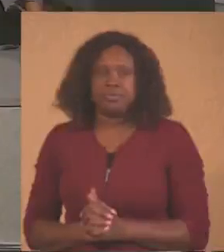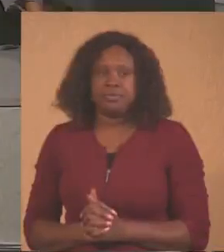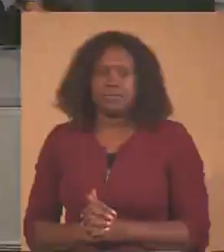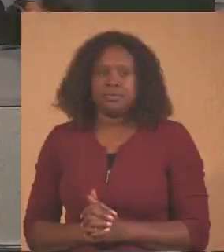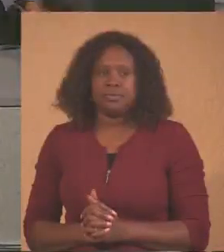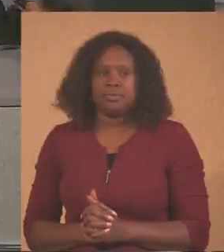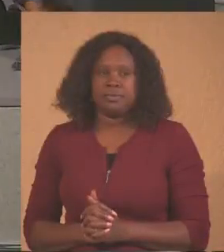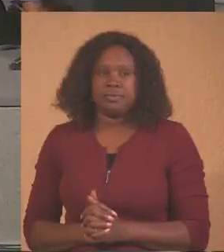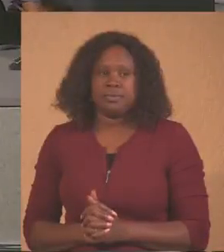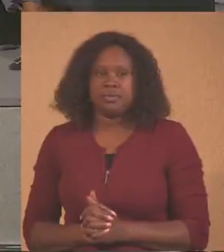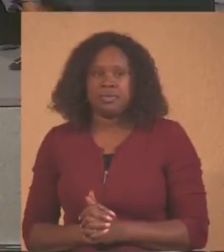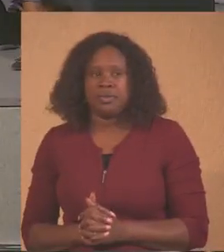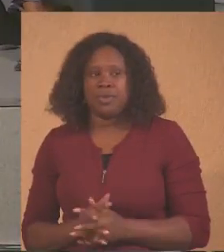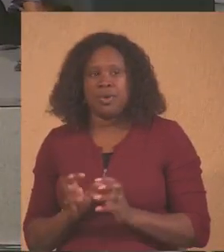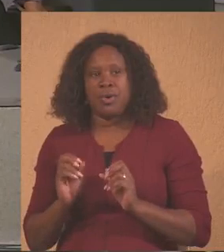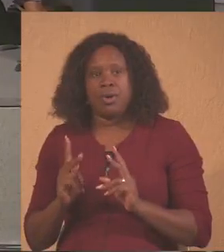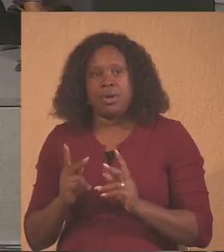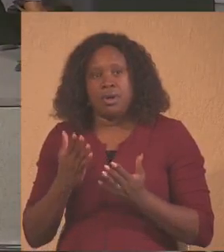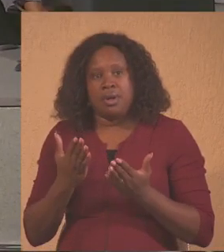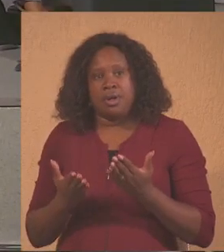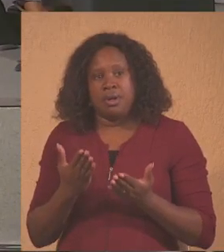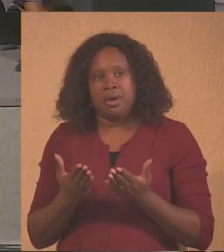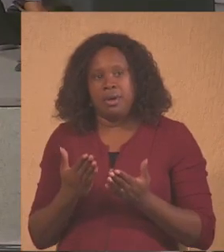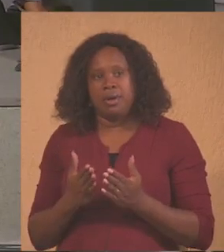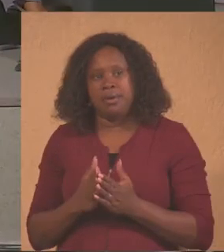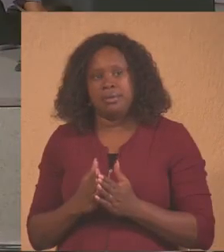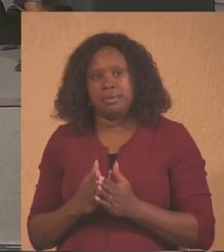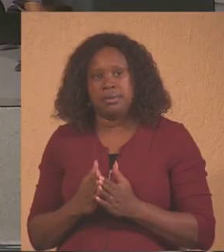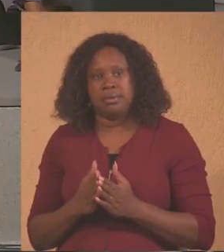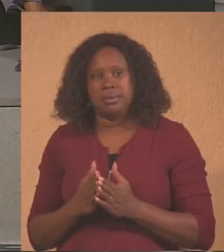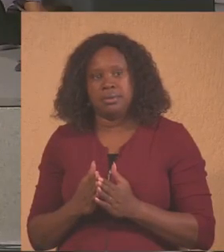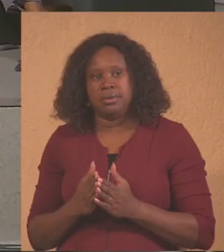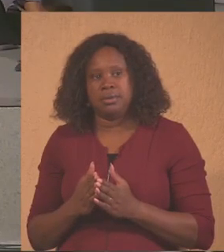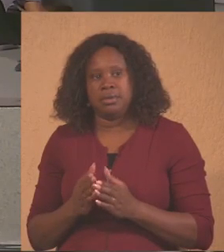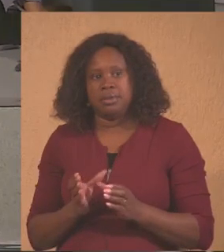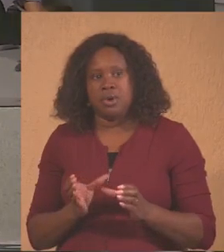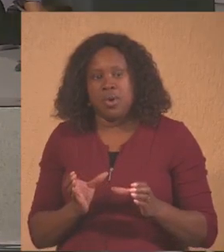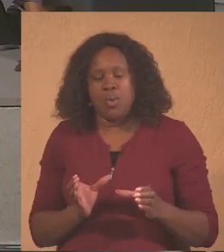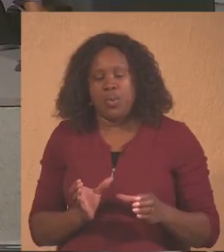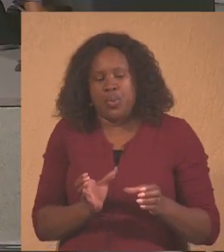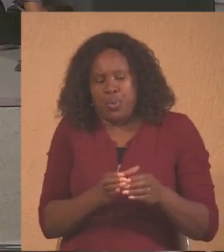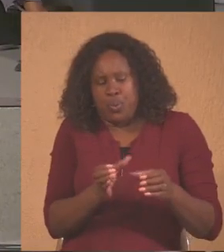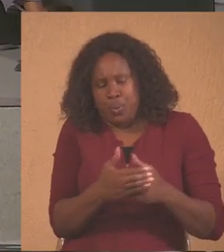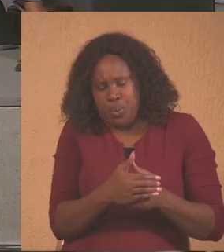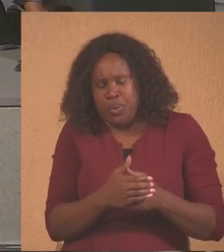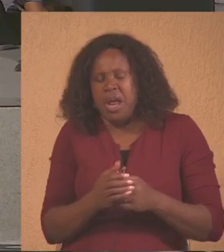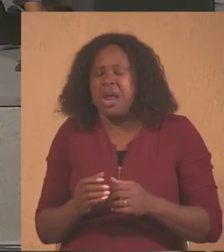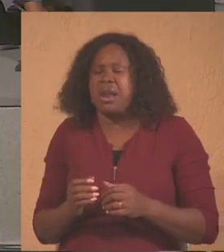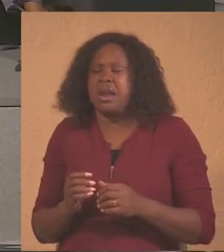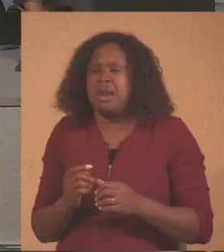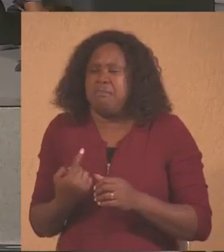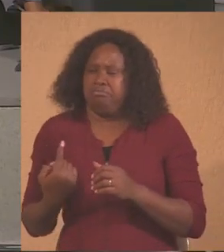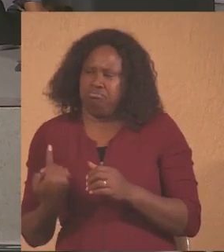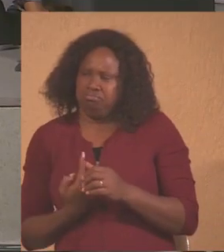right. Perhaps, Ms. Ntomo, you can talk about what is this difference then between quarantine and self-isolation or